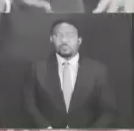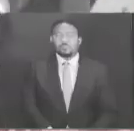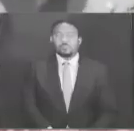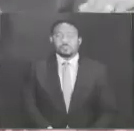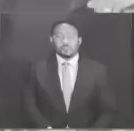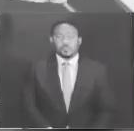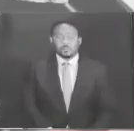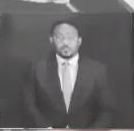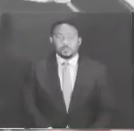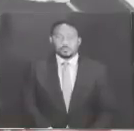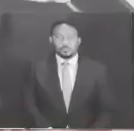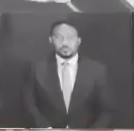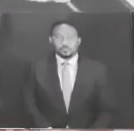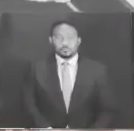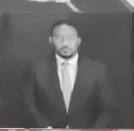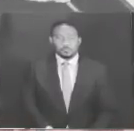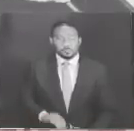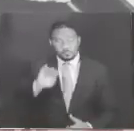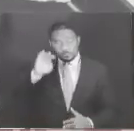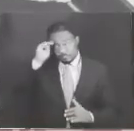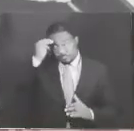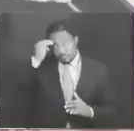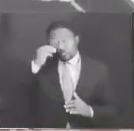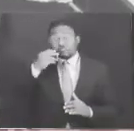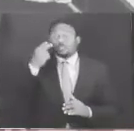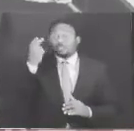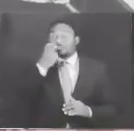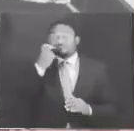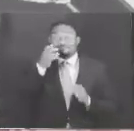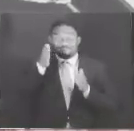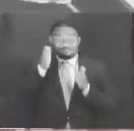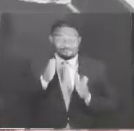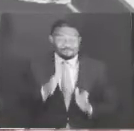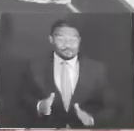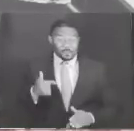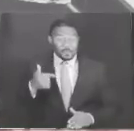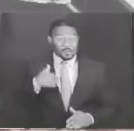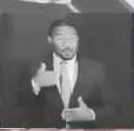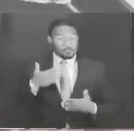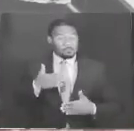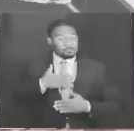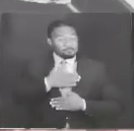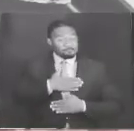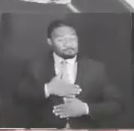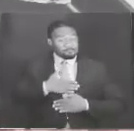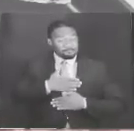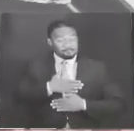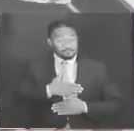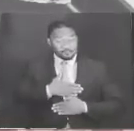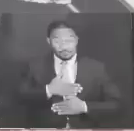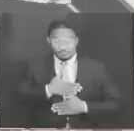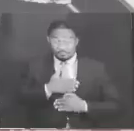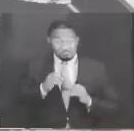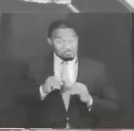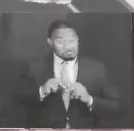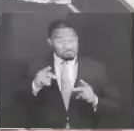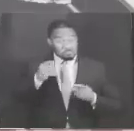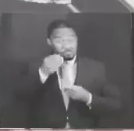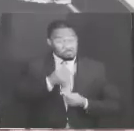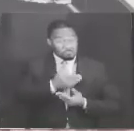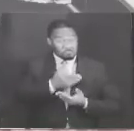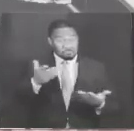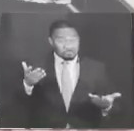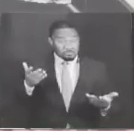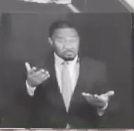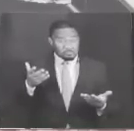Right, Honorable Speaker, I'm grateful for the opportunity to brief the House on the